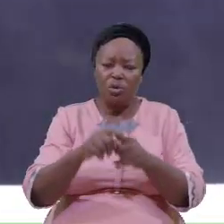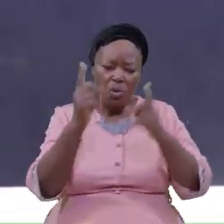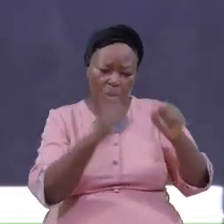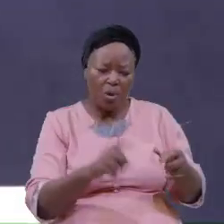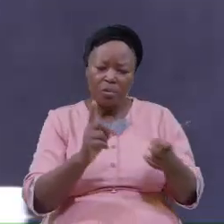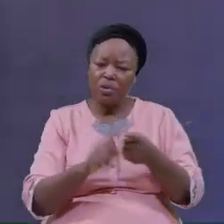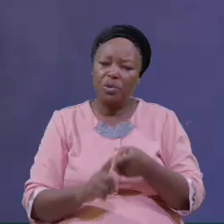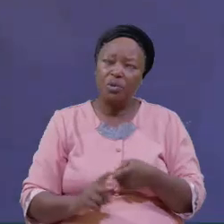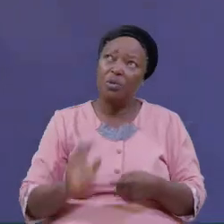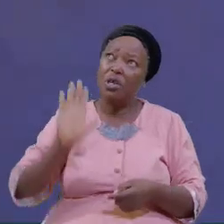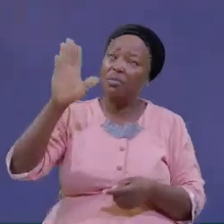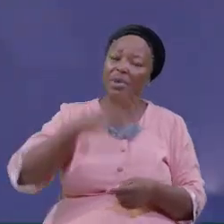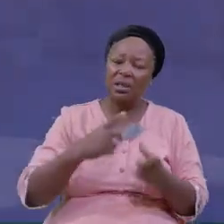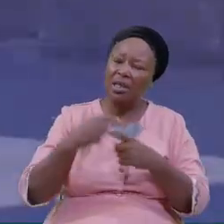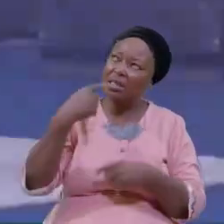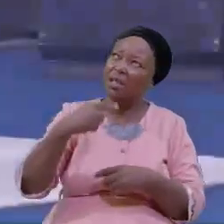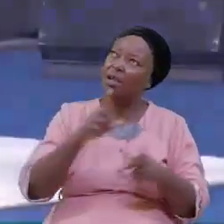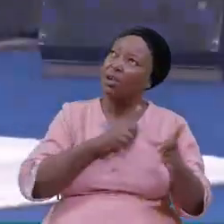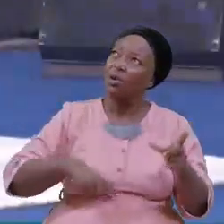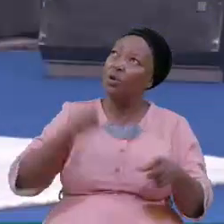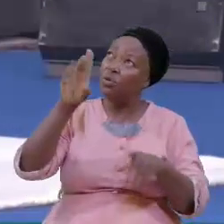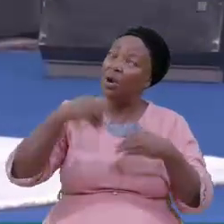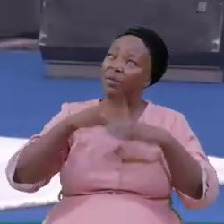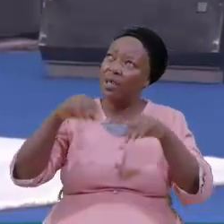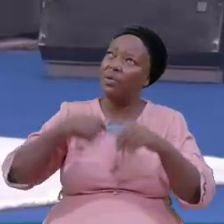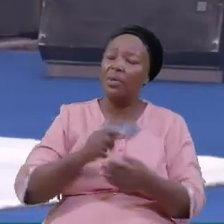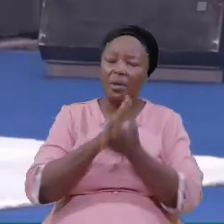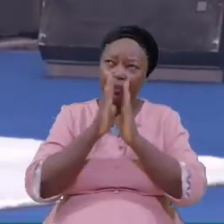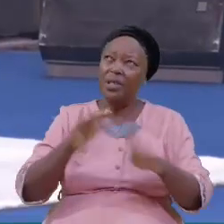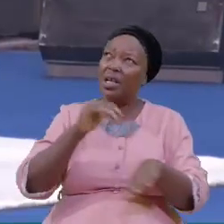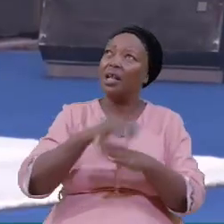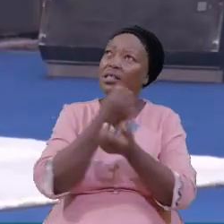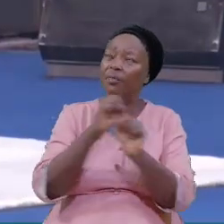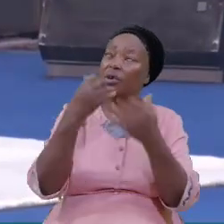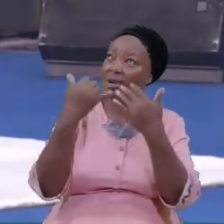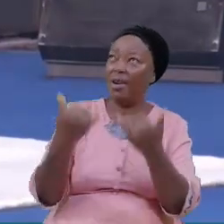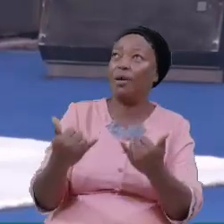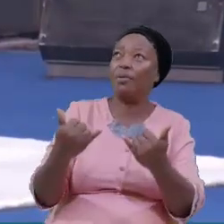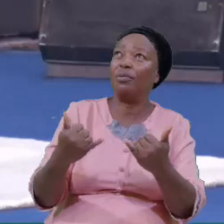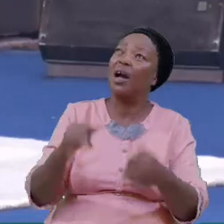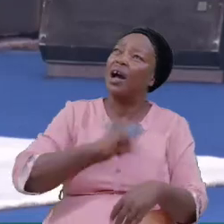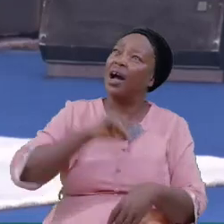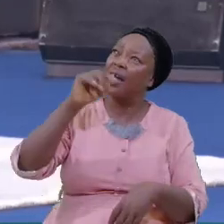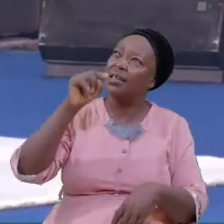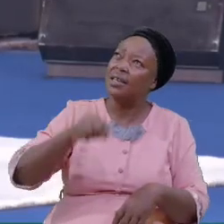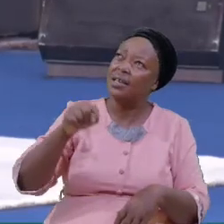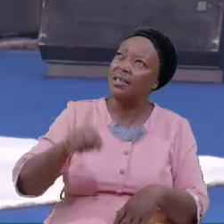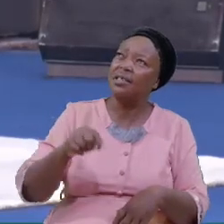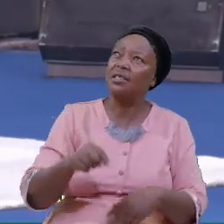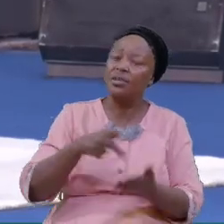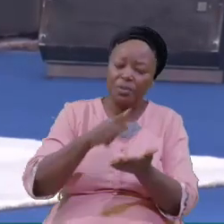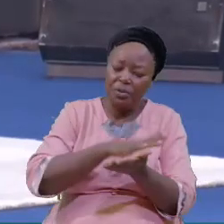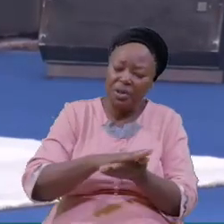Lord, you've given me peace at salvation. Now I need purity, pure